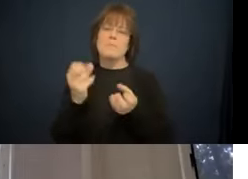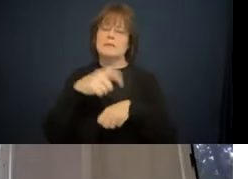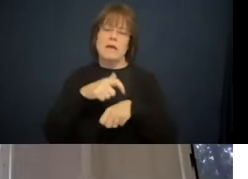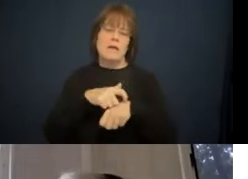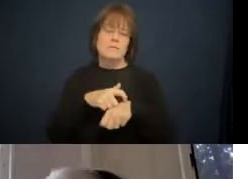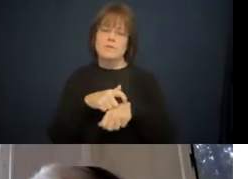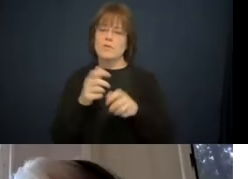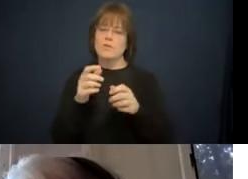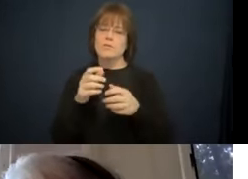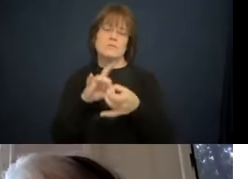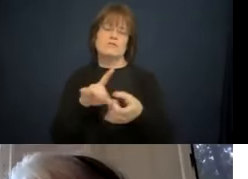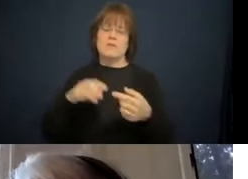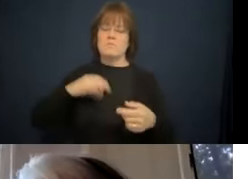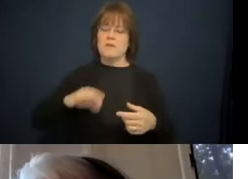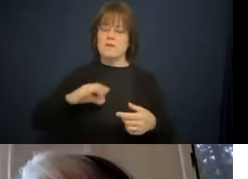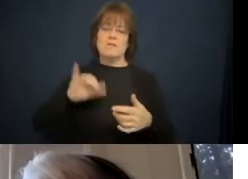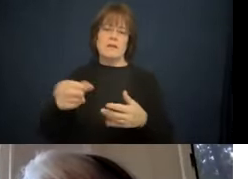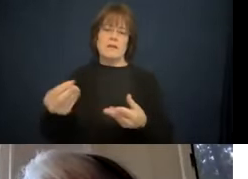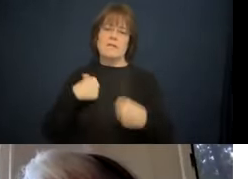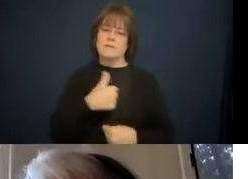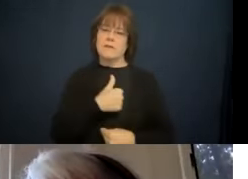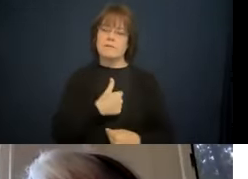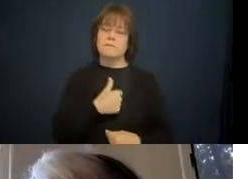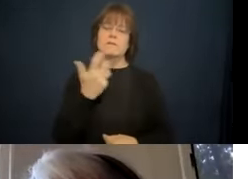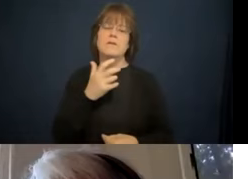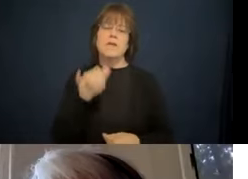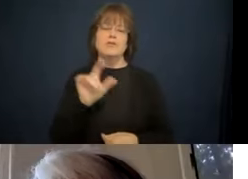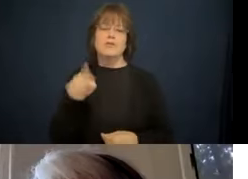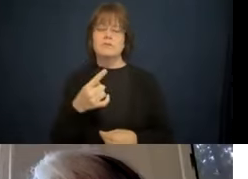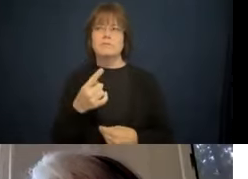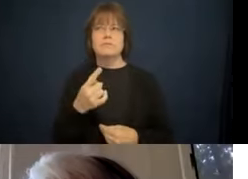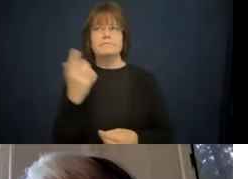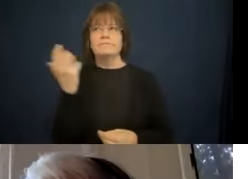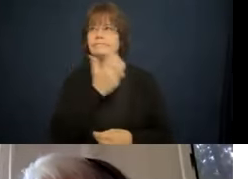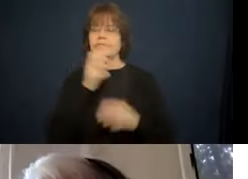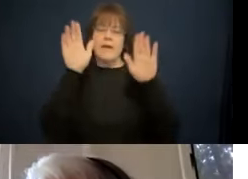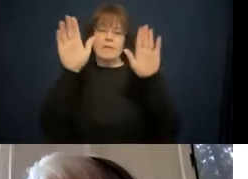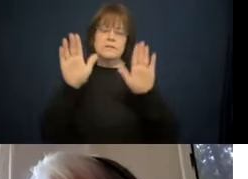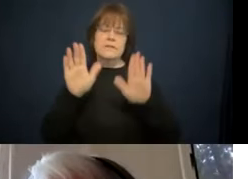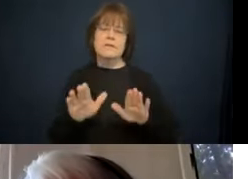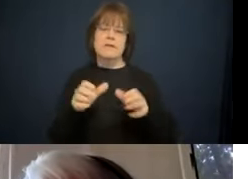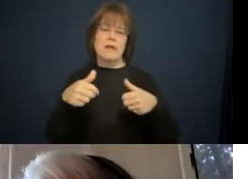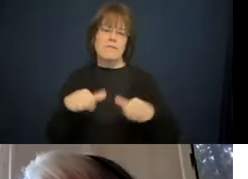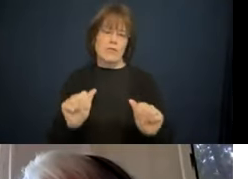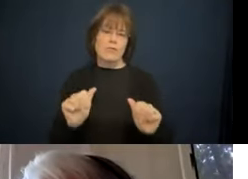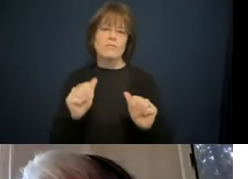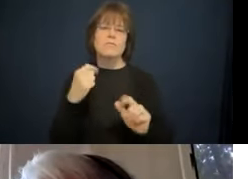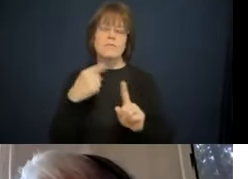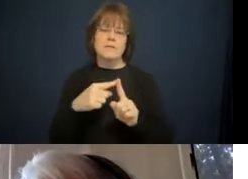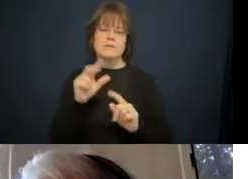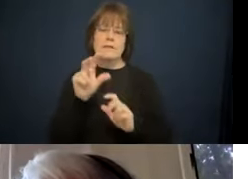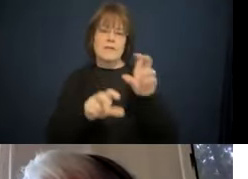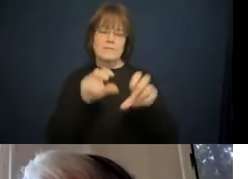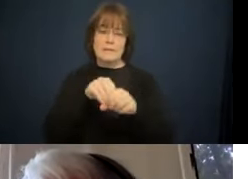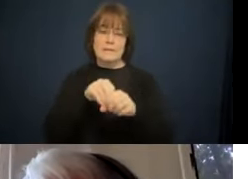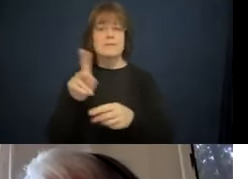the benefits they've brought to us. So it was just an outstanding effort and investment in